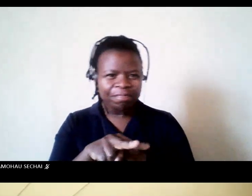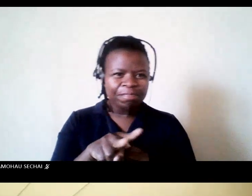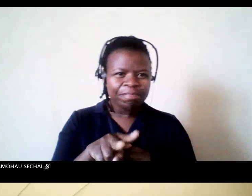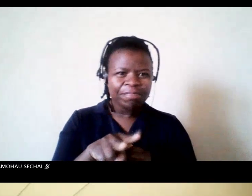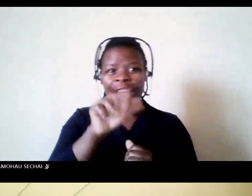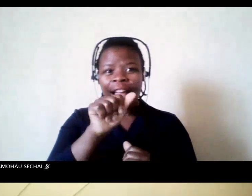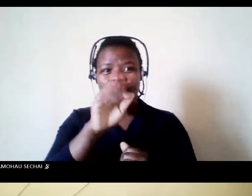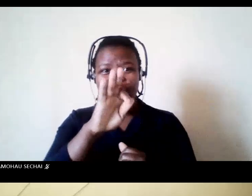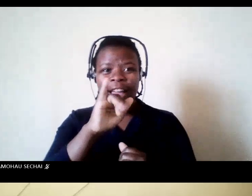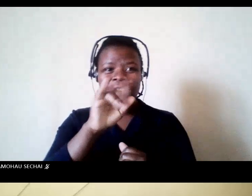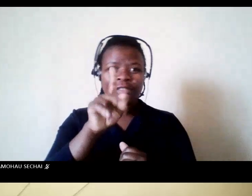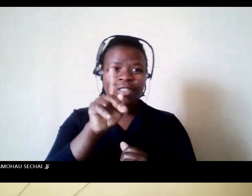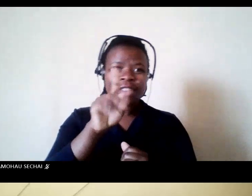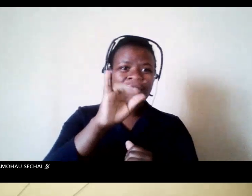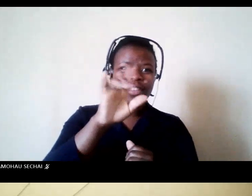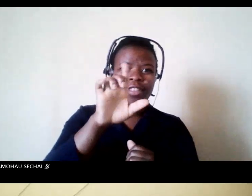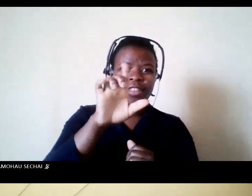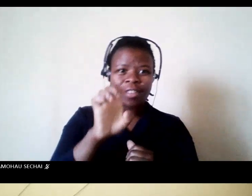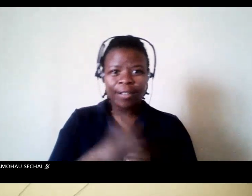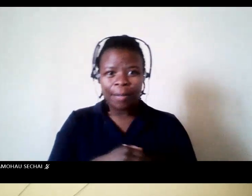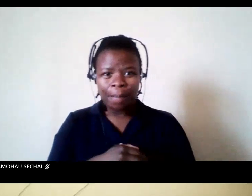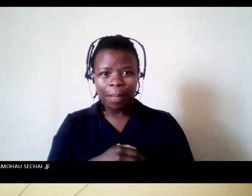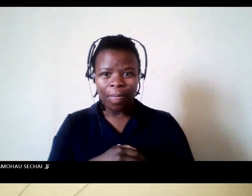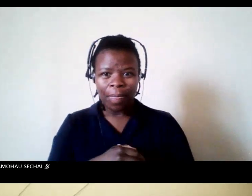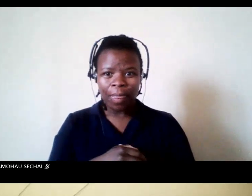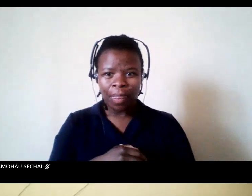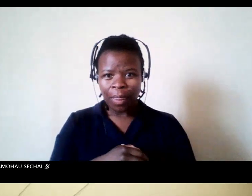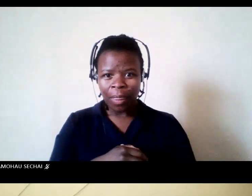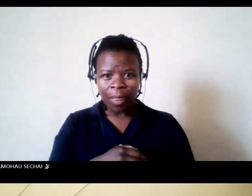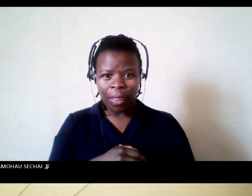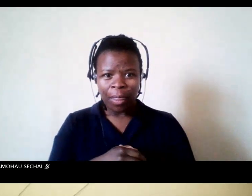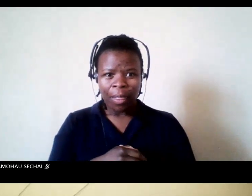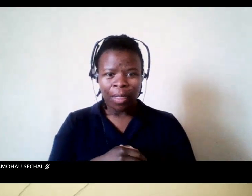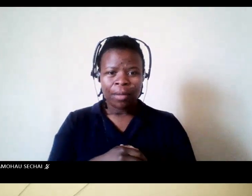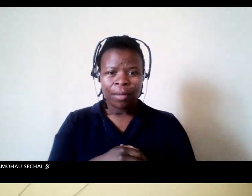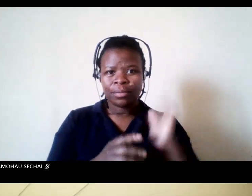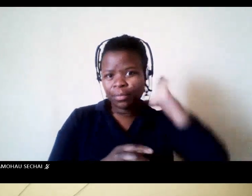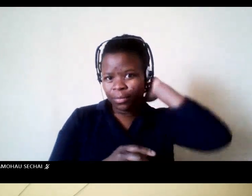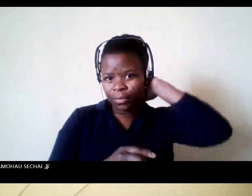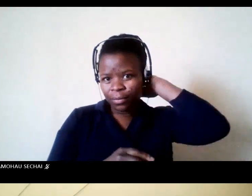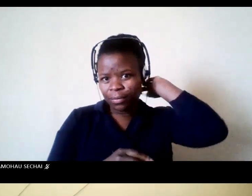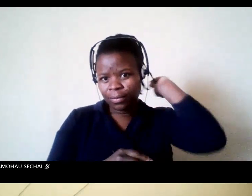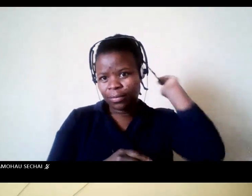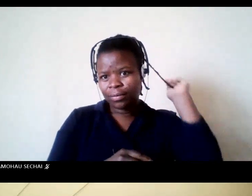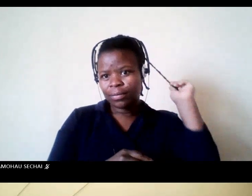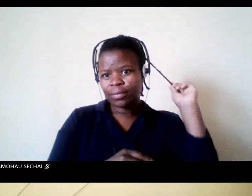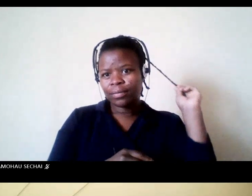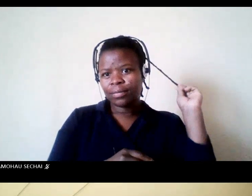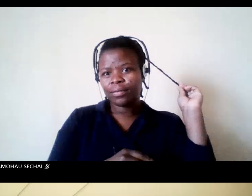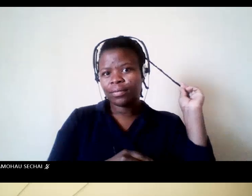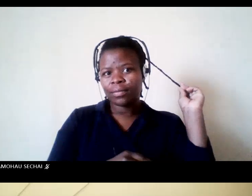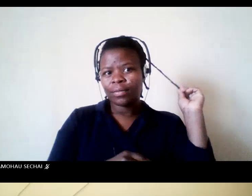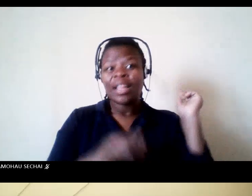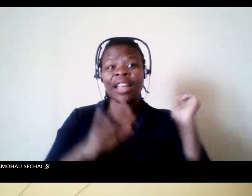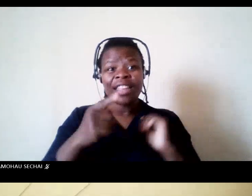Afikile. You will say, oh, why is my name start? You know, because once your name starts with A, it's always one of the first people that will be